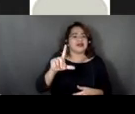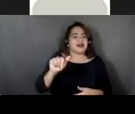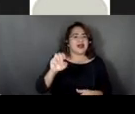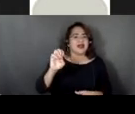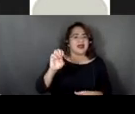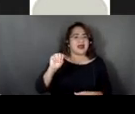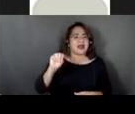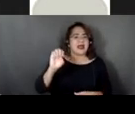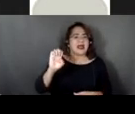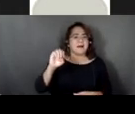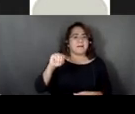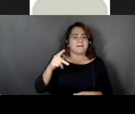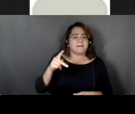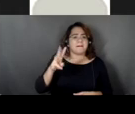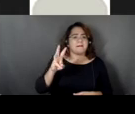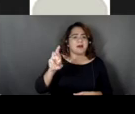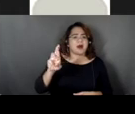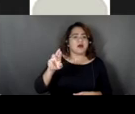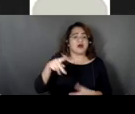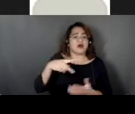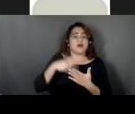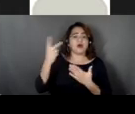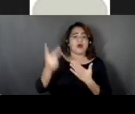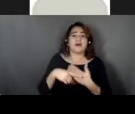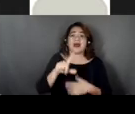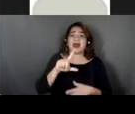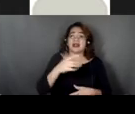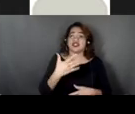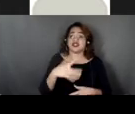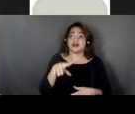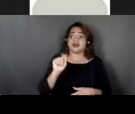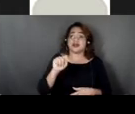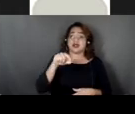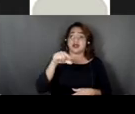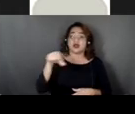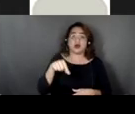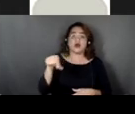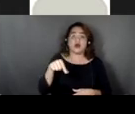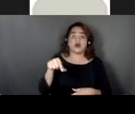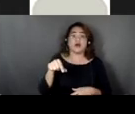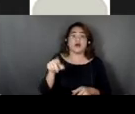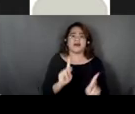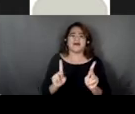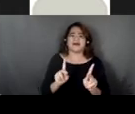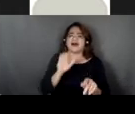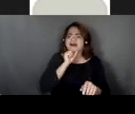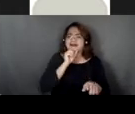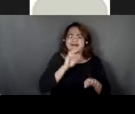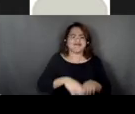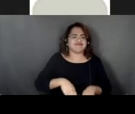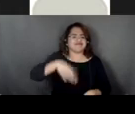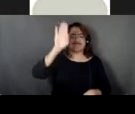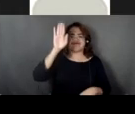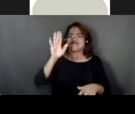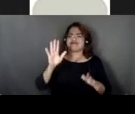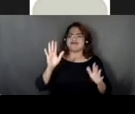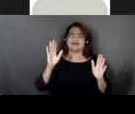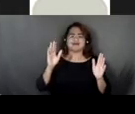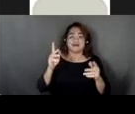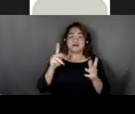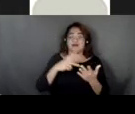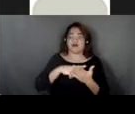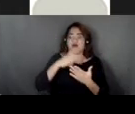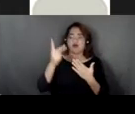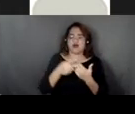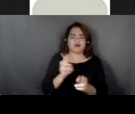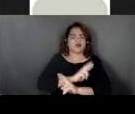program for LGBTQ identified people of all ages. And they can provide